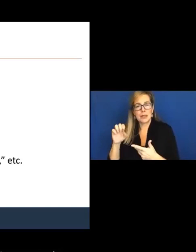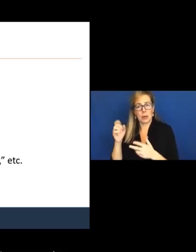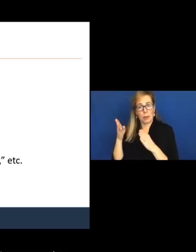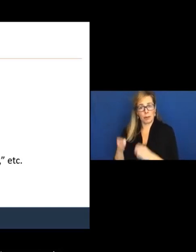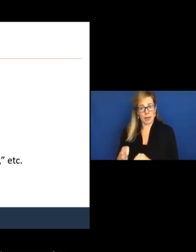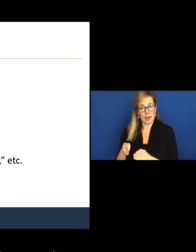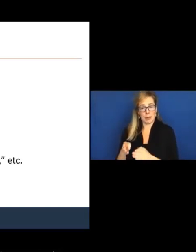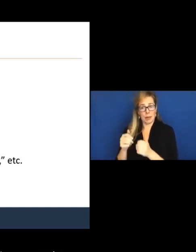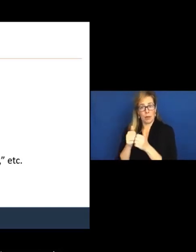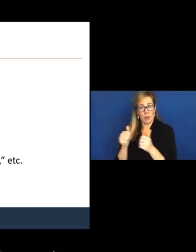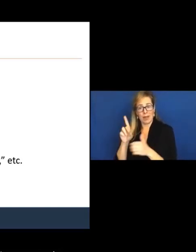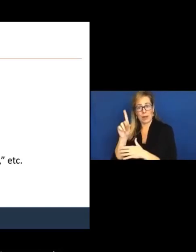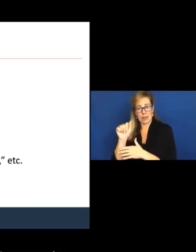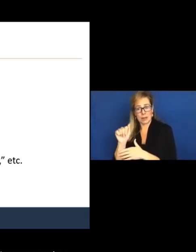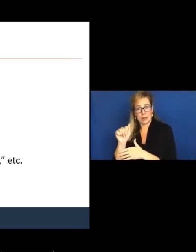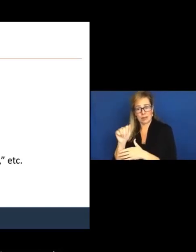people without disabilities.